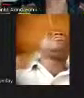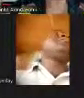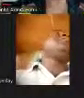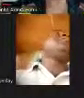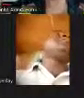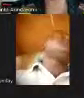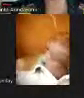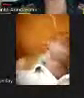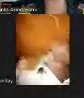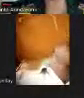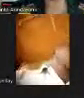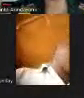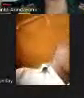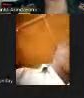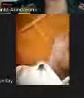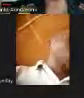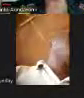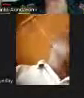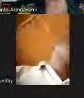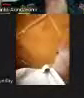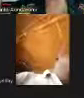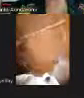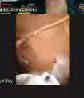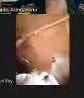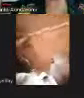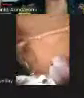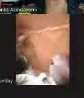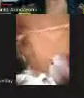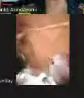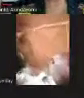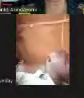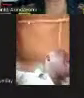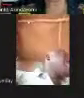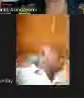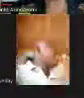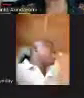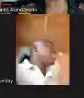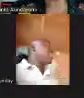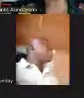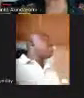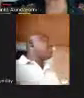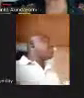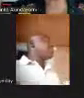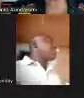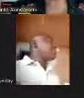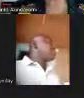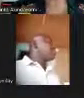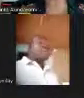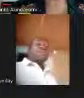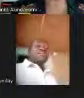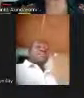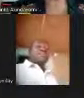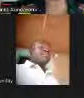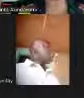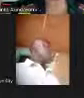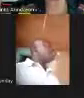I'm invited back again and we dwell into a lot of detail, then obviously we can